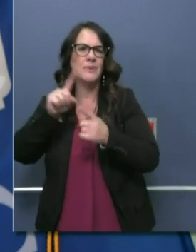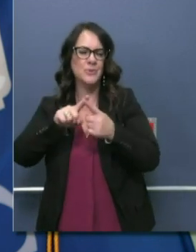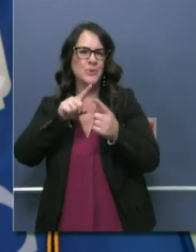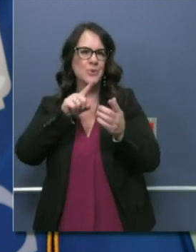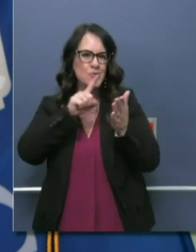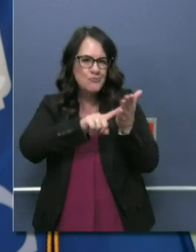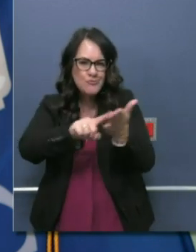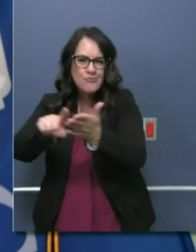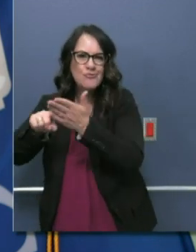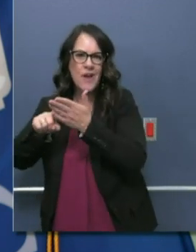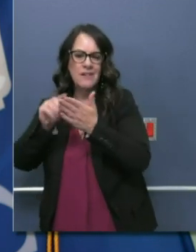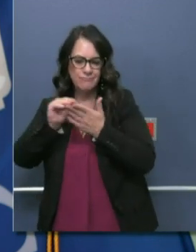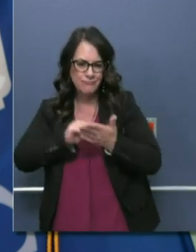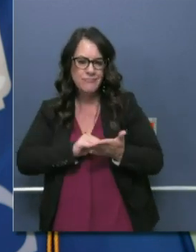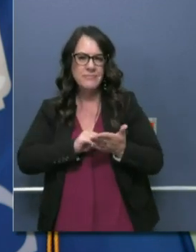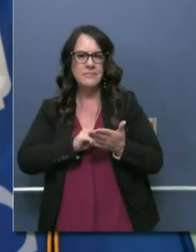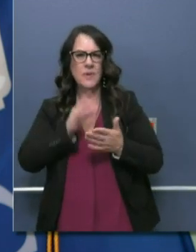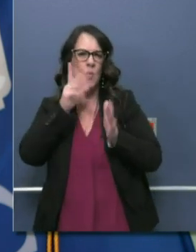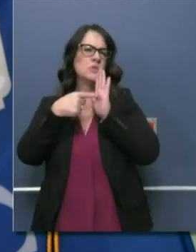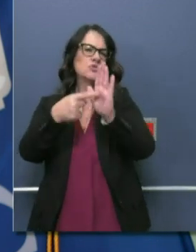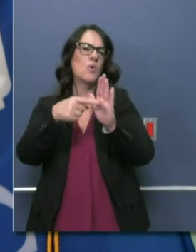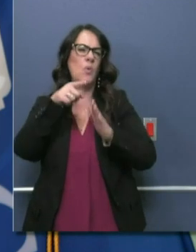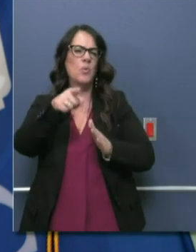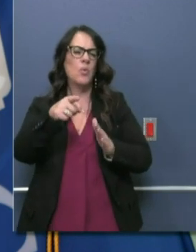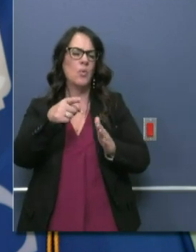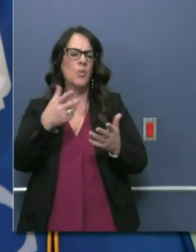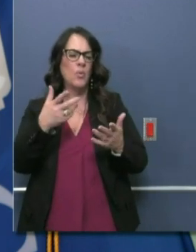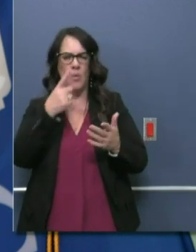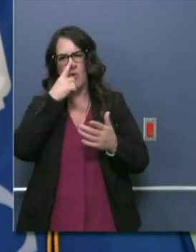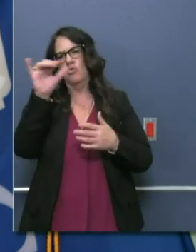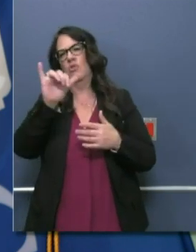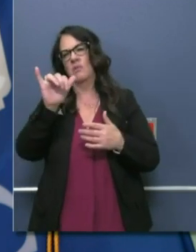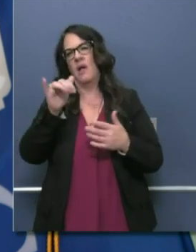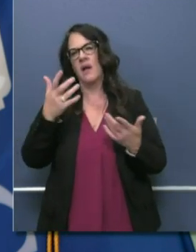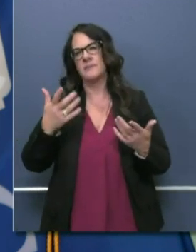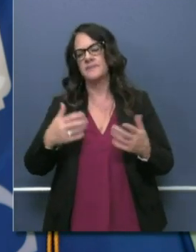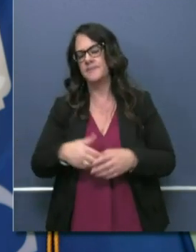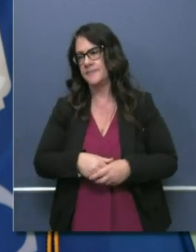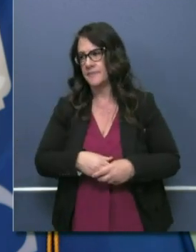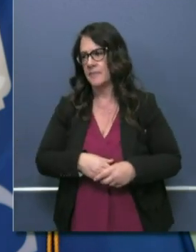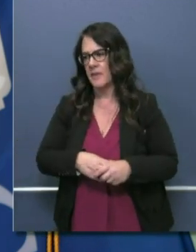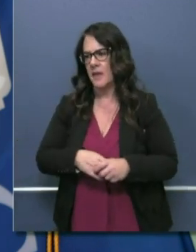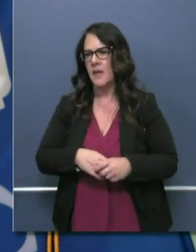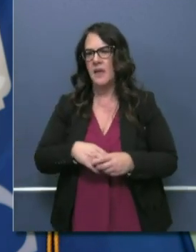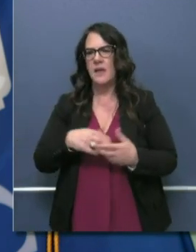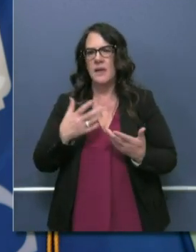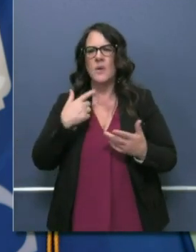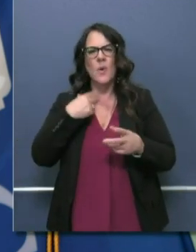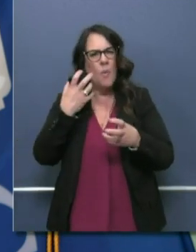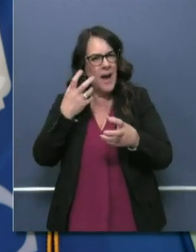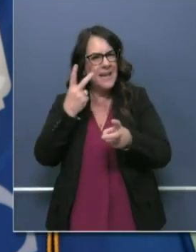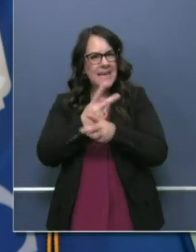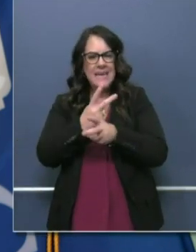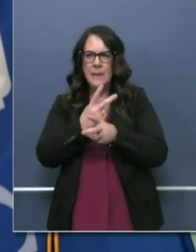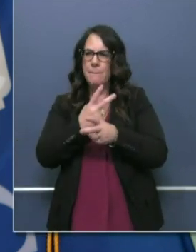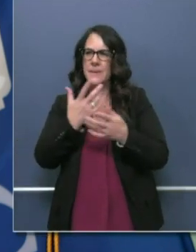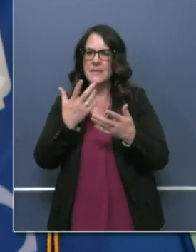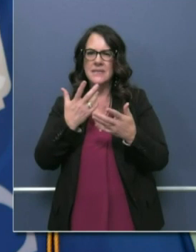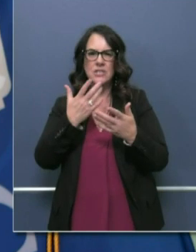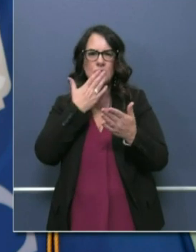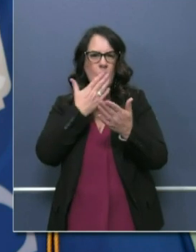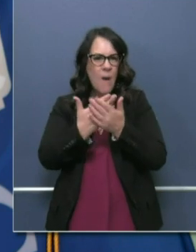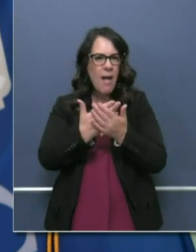as a demonstration of this broad state effort to build that workforce and stay ahead of